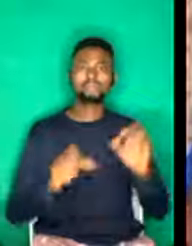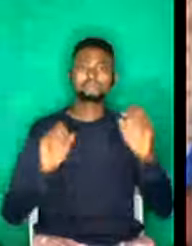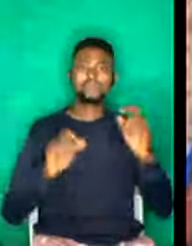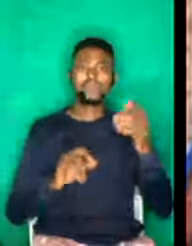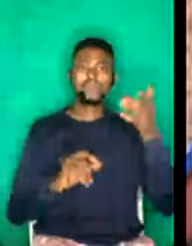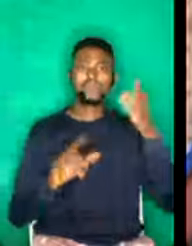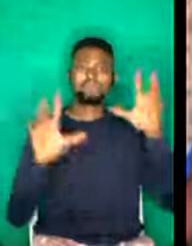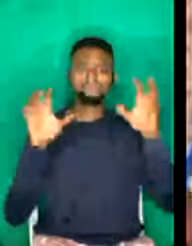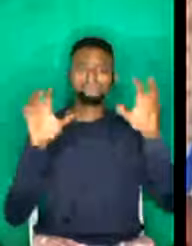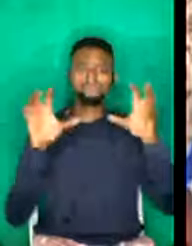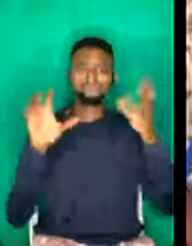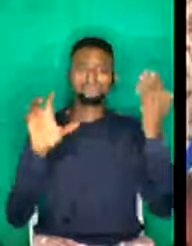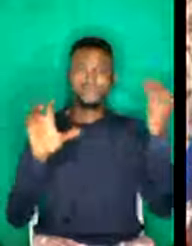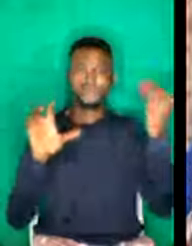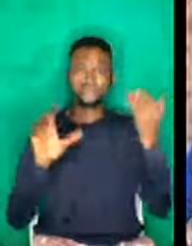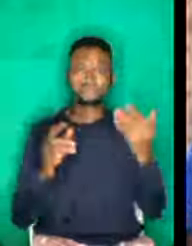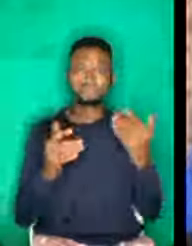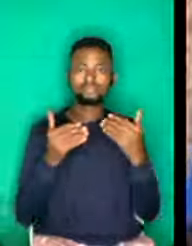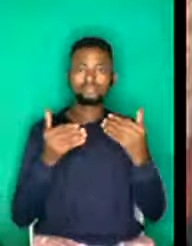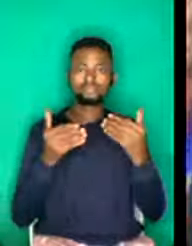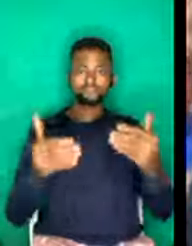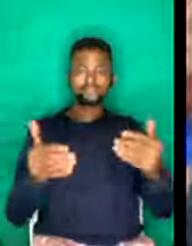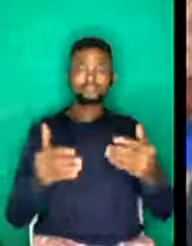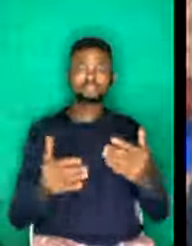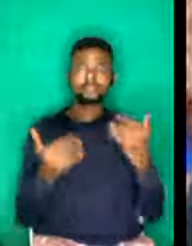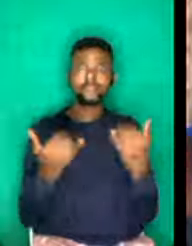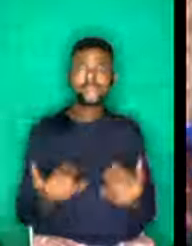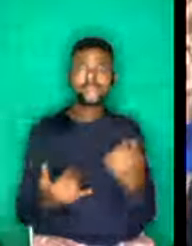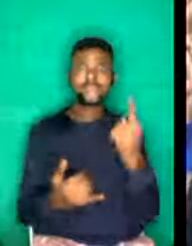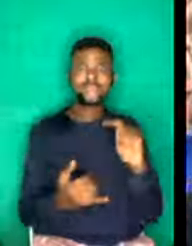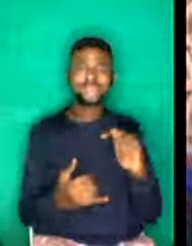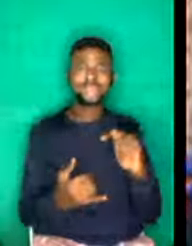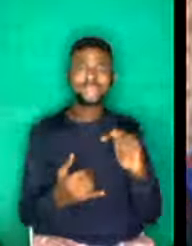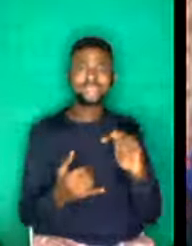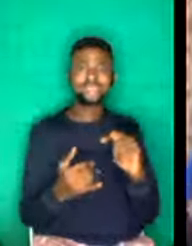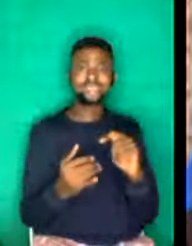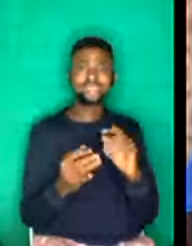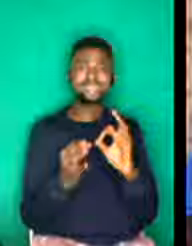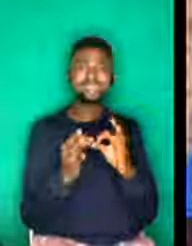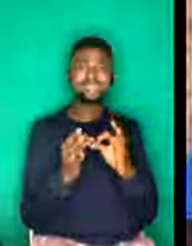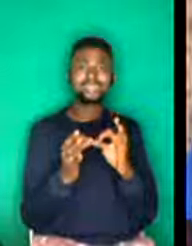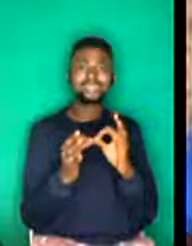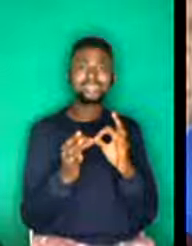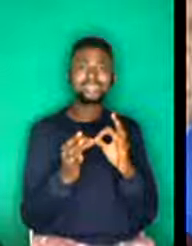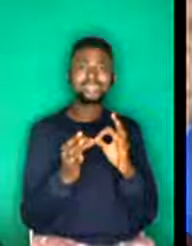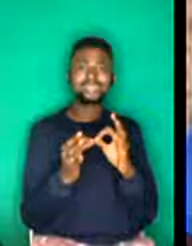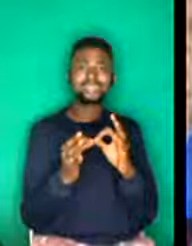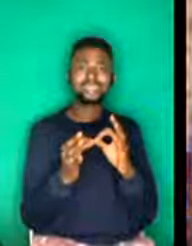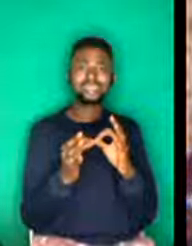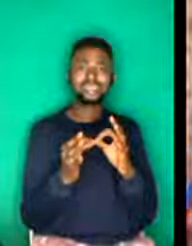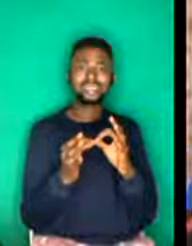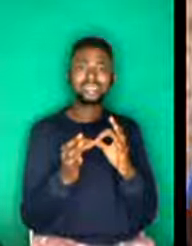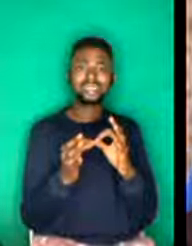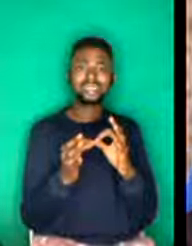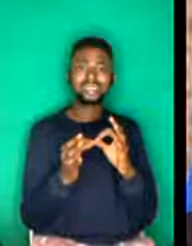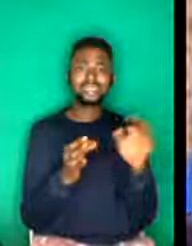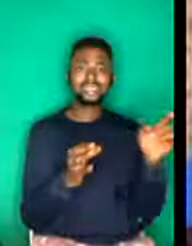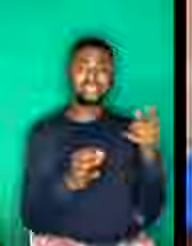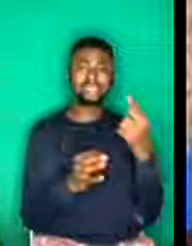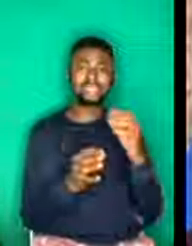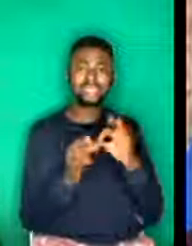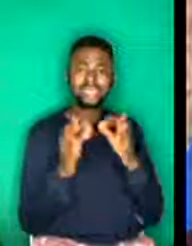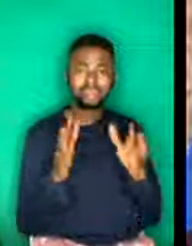there. So the loudspeaker should be there before the speaker comes. In this sense,